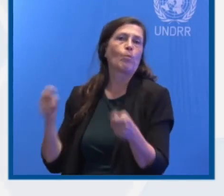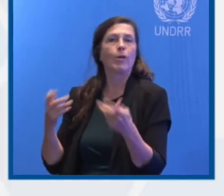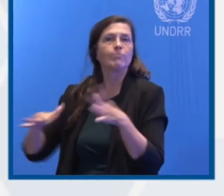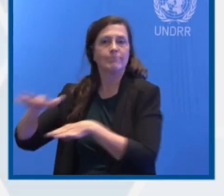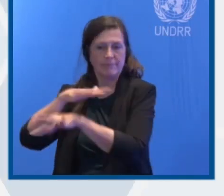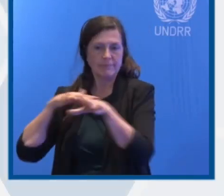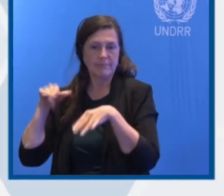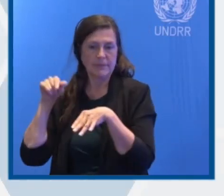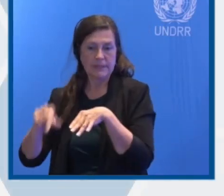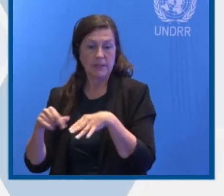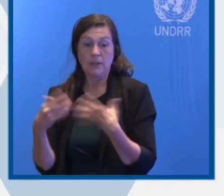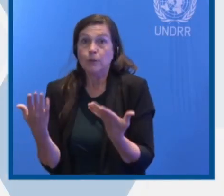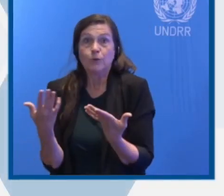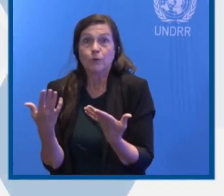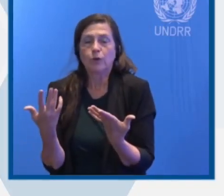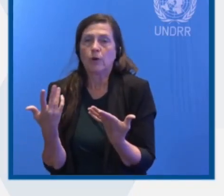So between